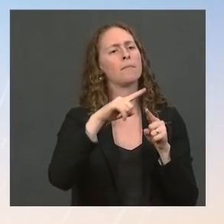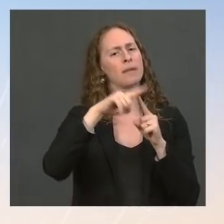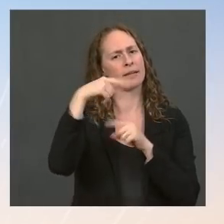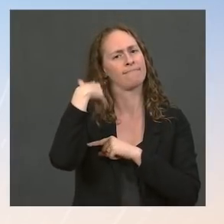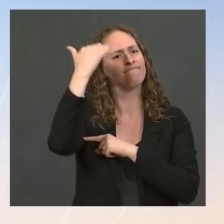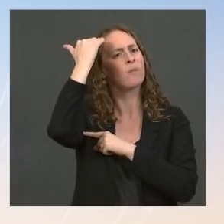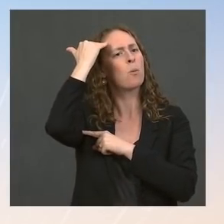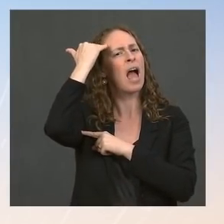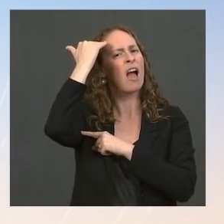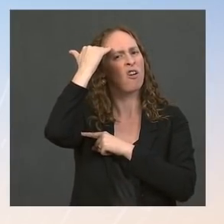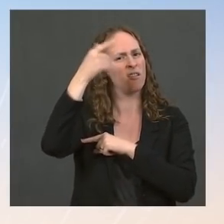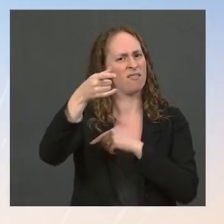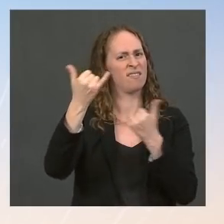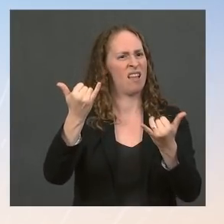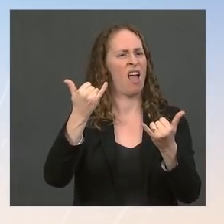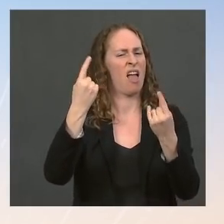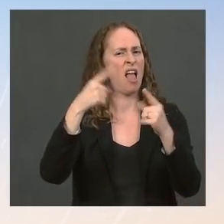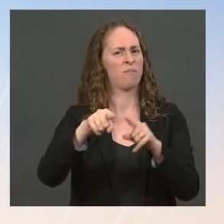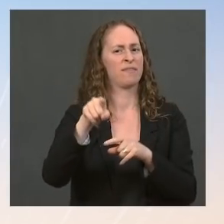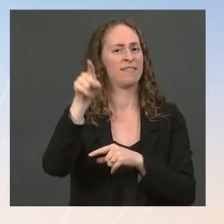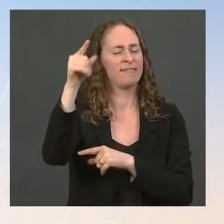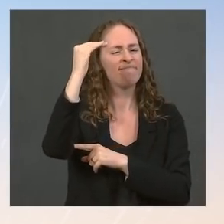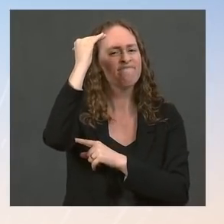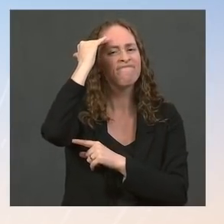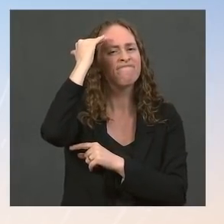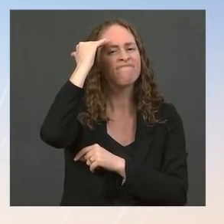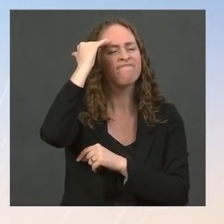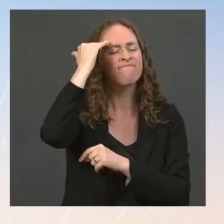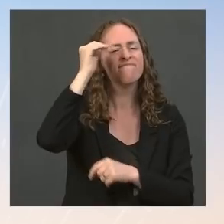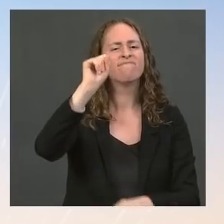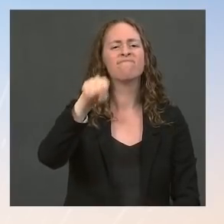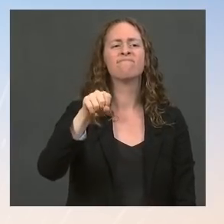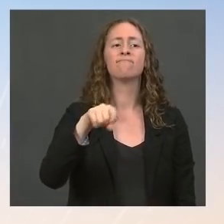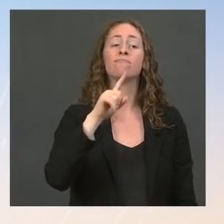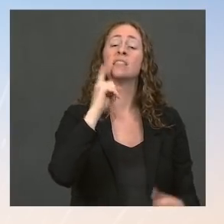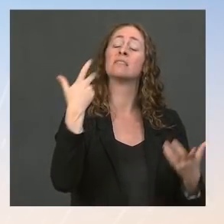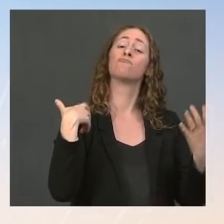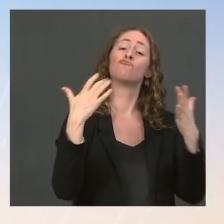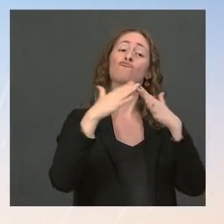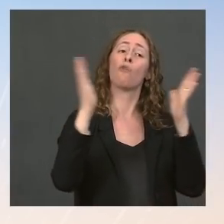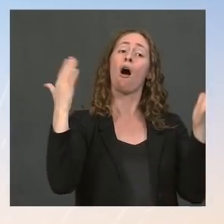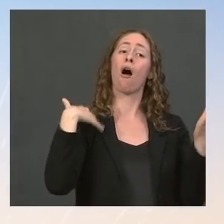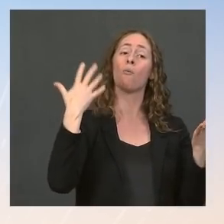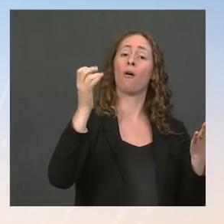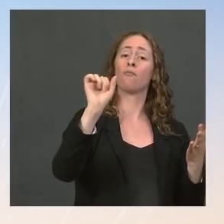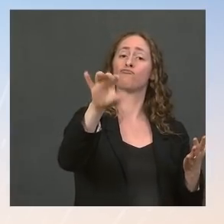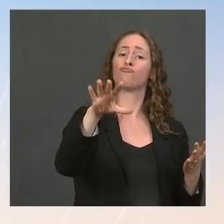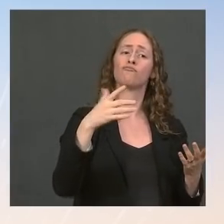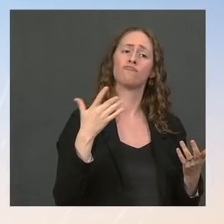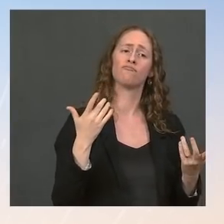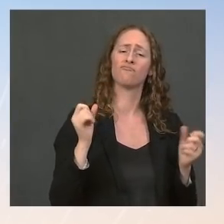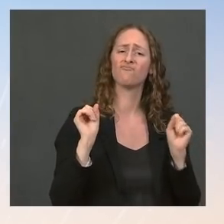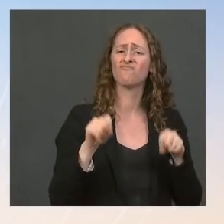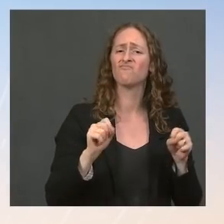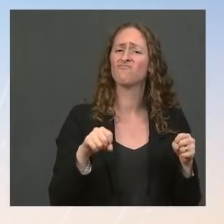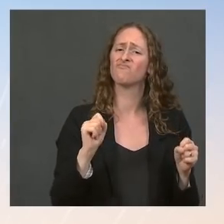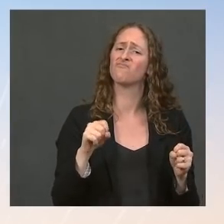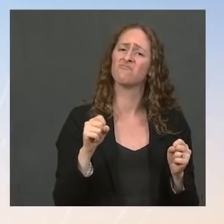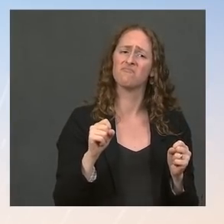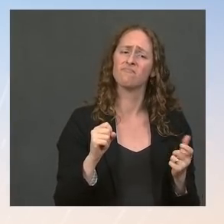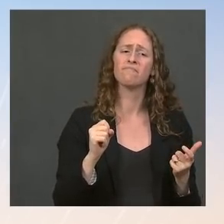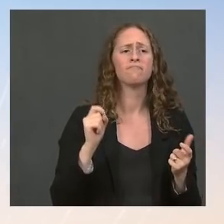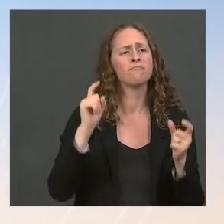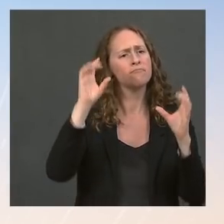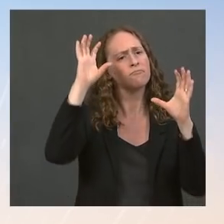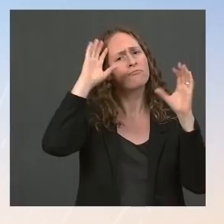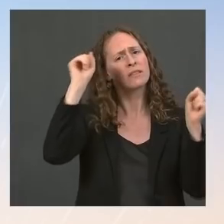this particular case. I will say, broadly speaking, which I think you were also asking me about, yes, the president is deeply concerned